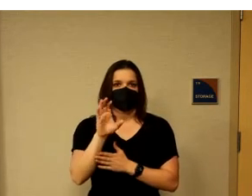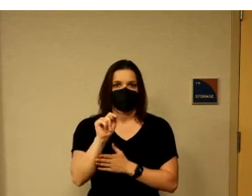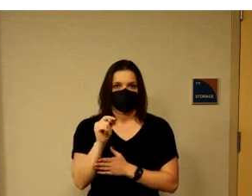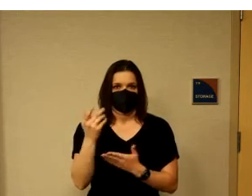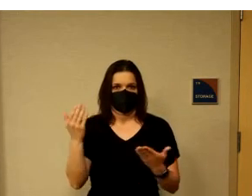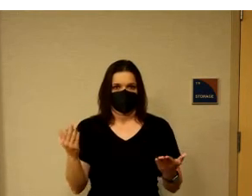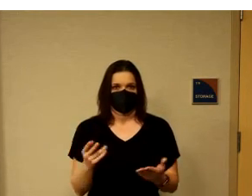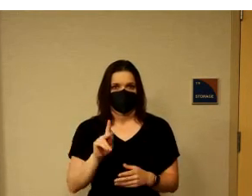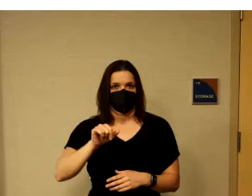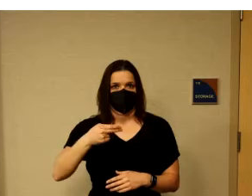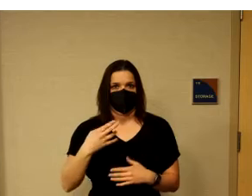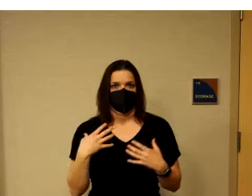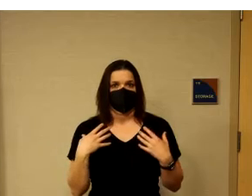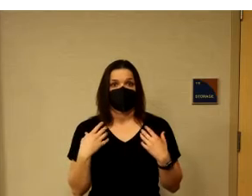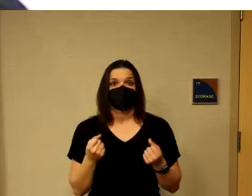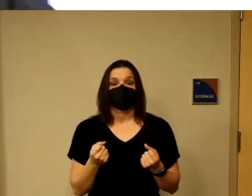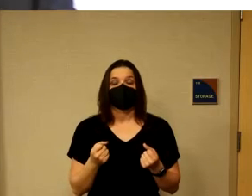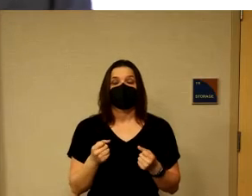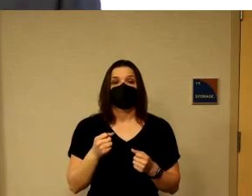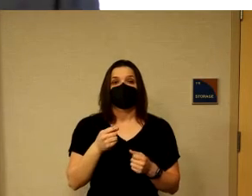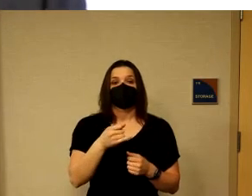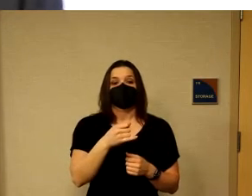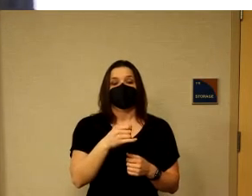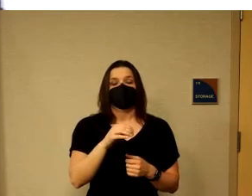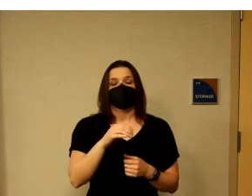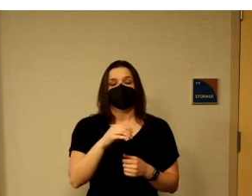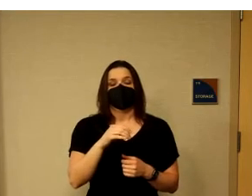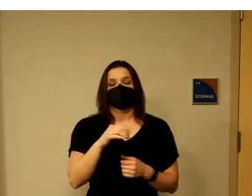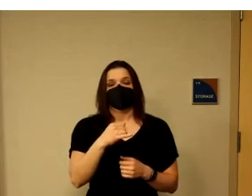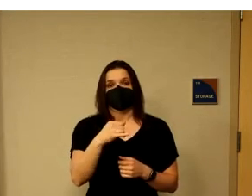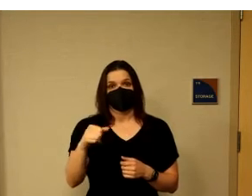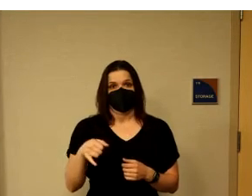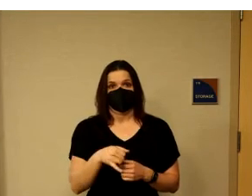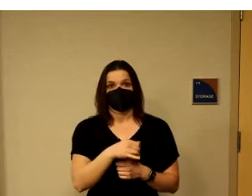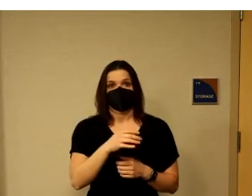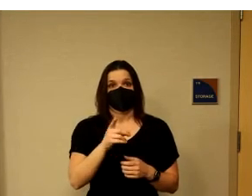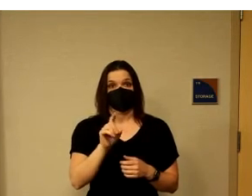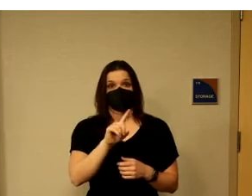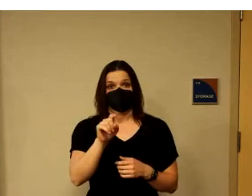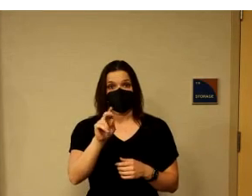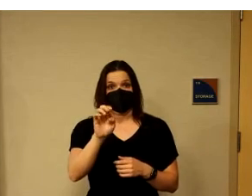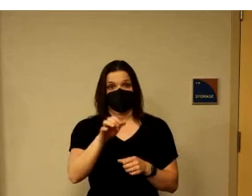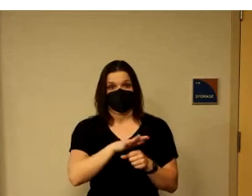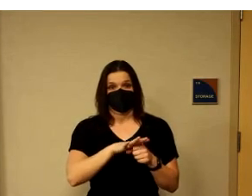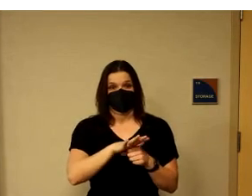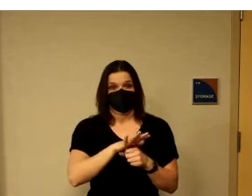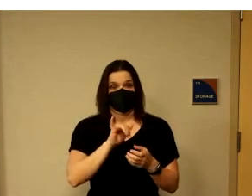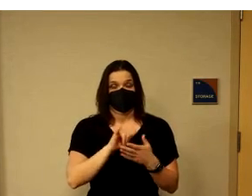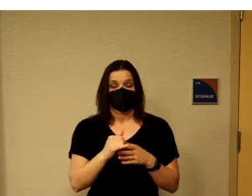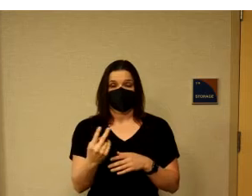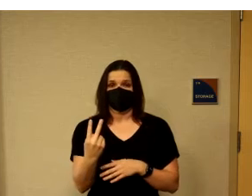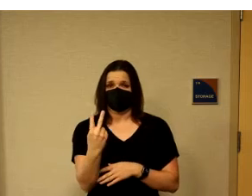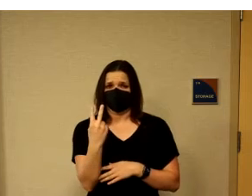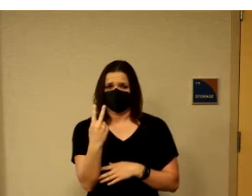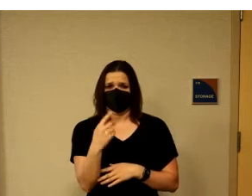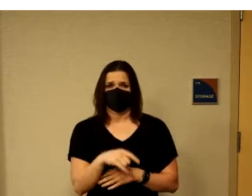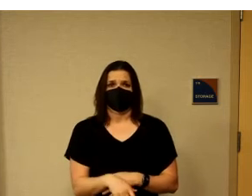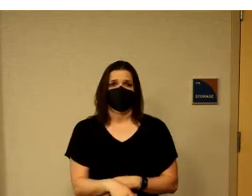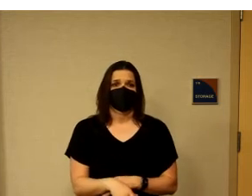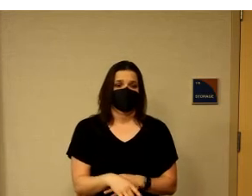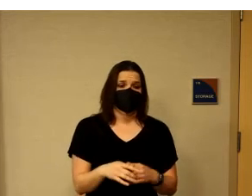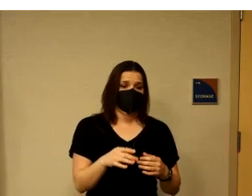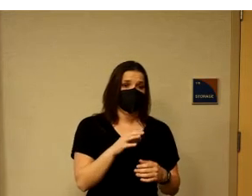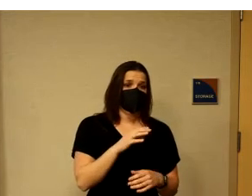Kaweah Delta health zones, right? The proposed map reflects HCVAP majorities in 2 zones, ranging